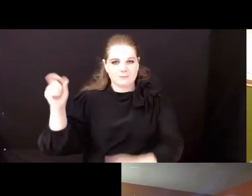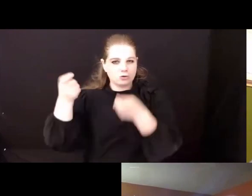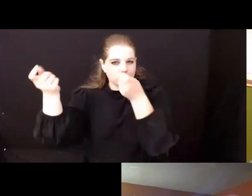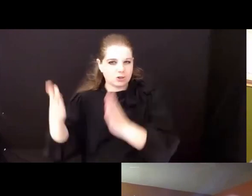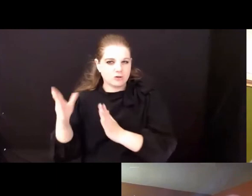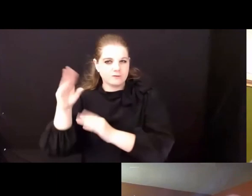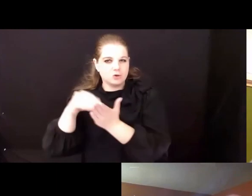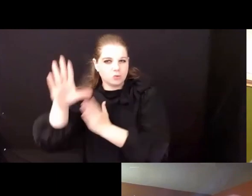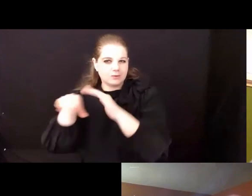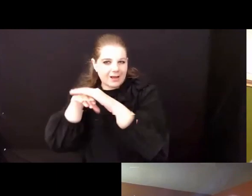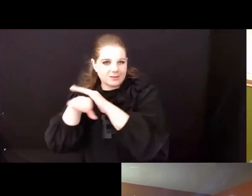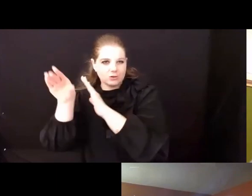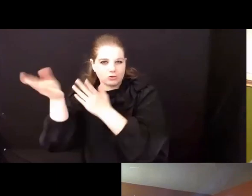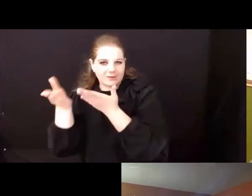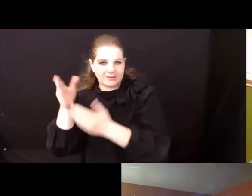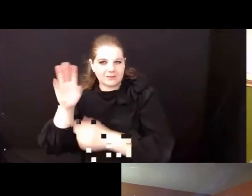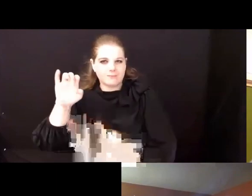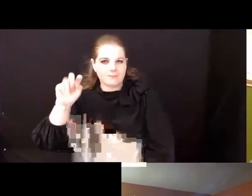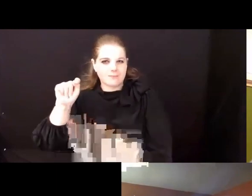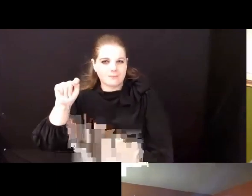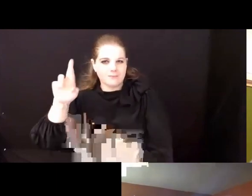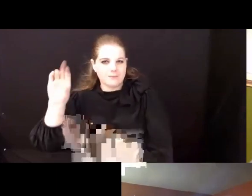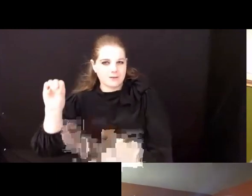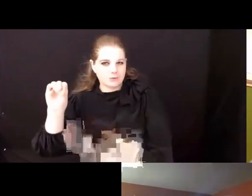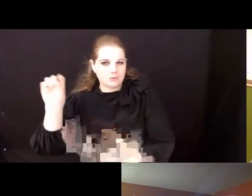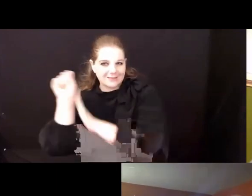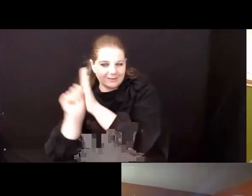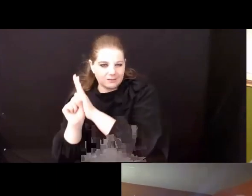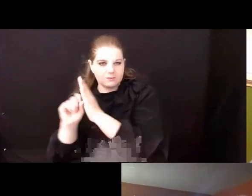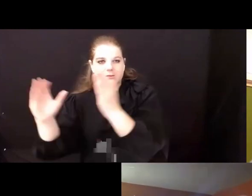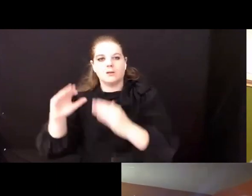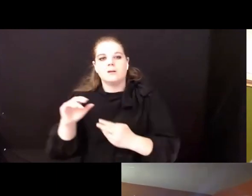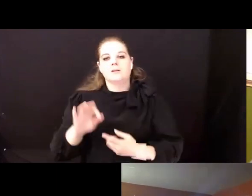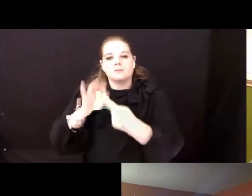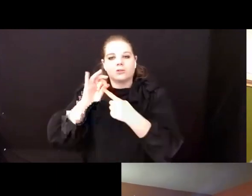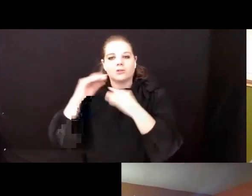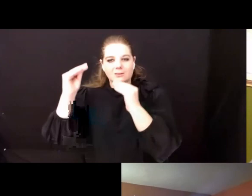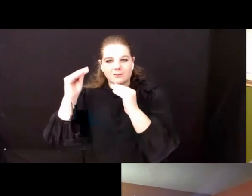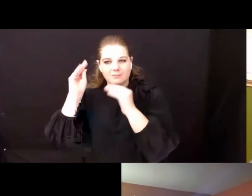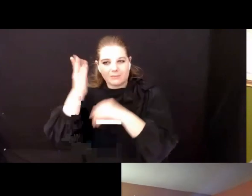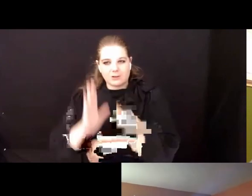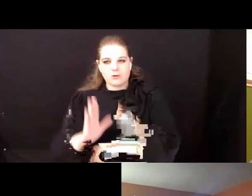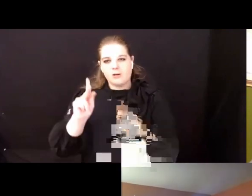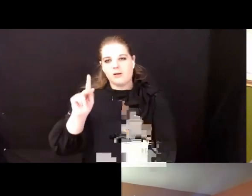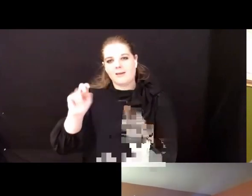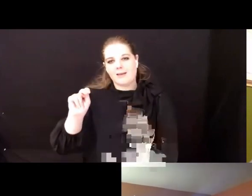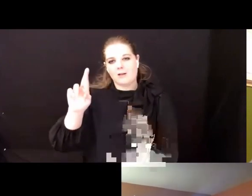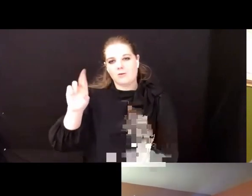Metro State, and special speakers, Ken Rogers, Dr. Mohammed